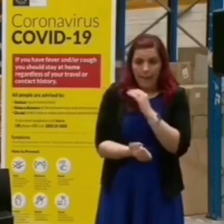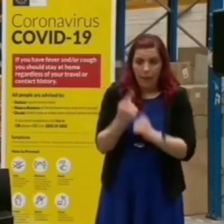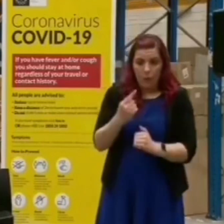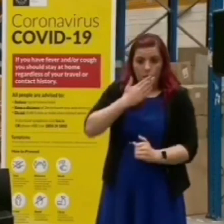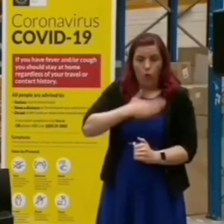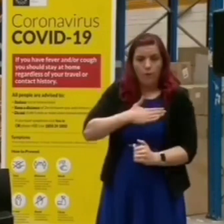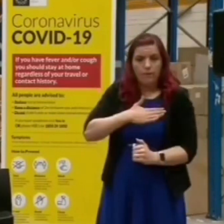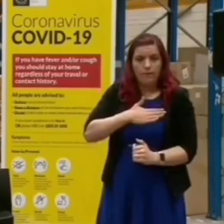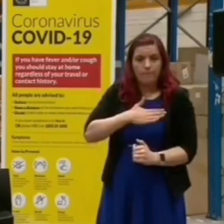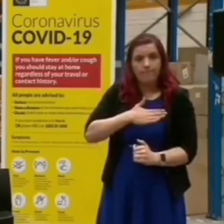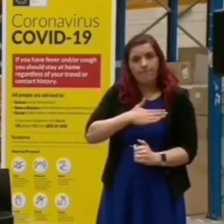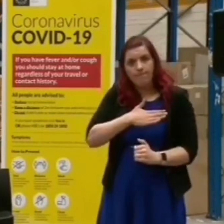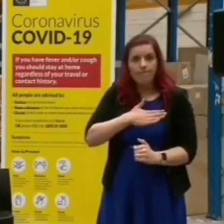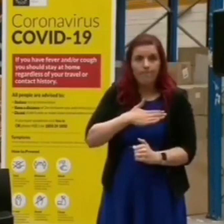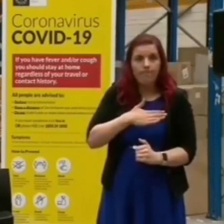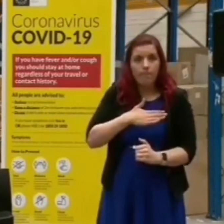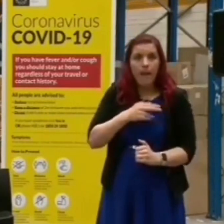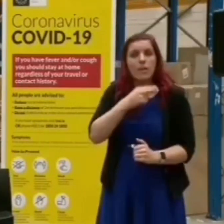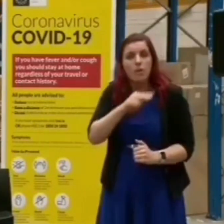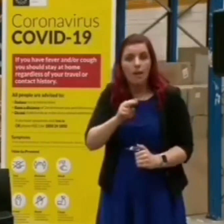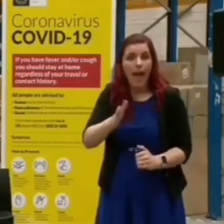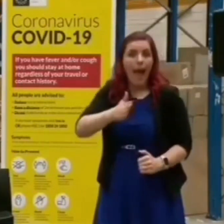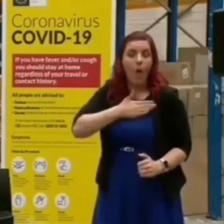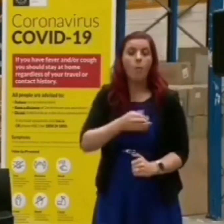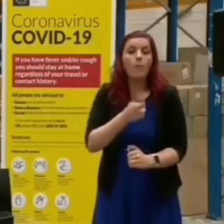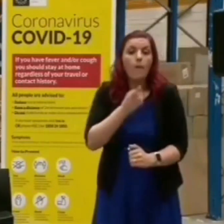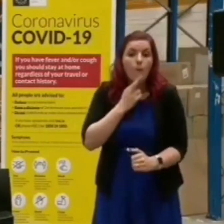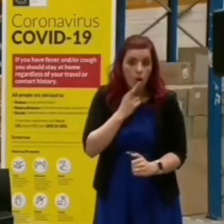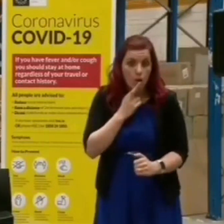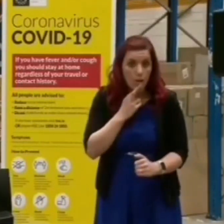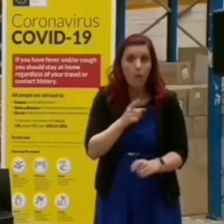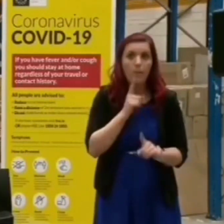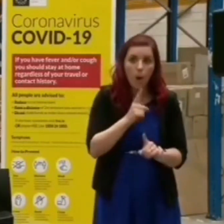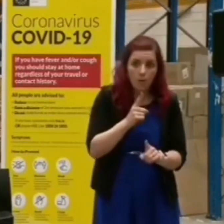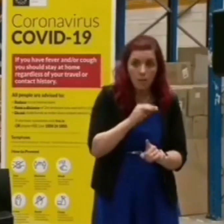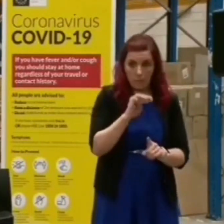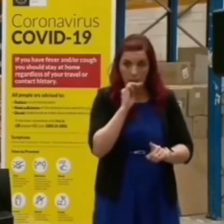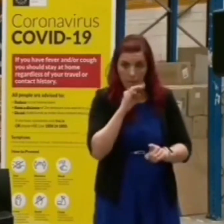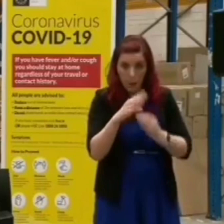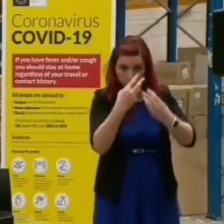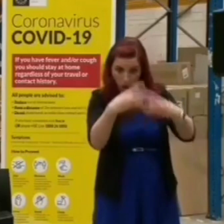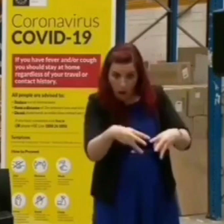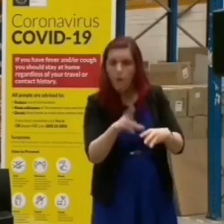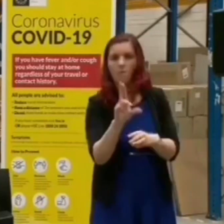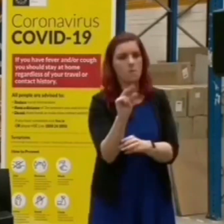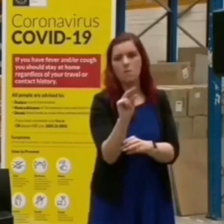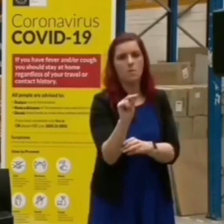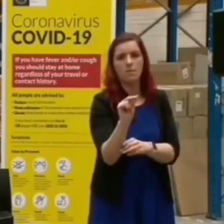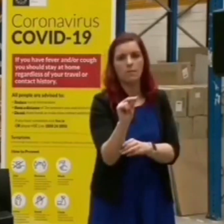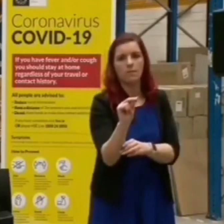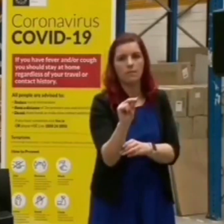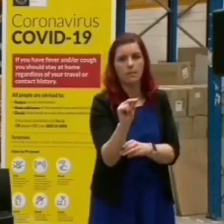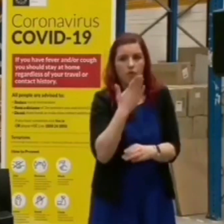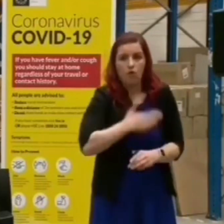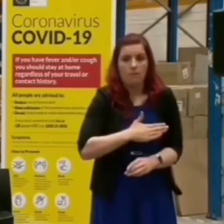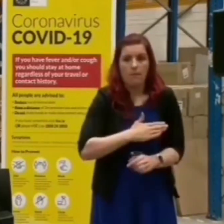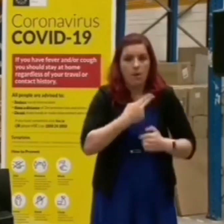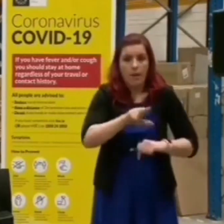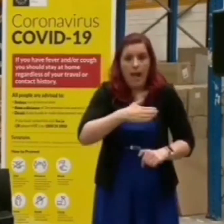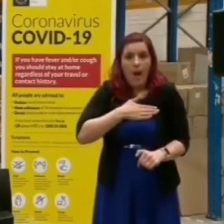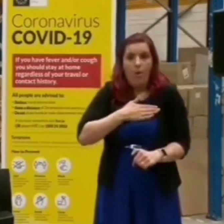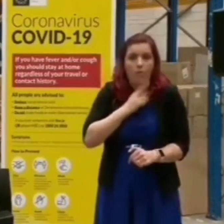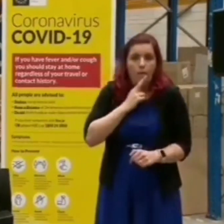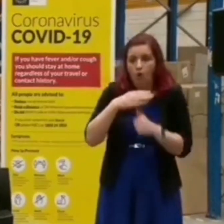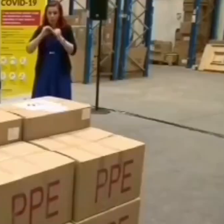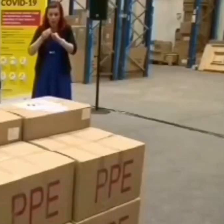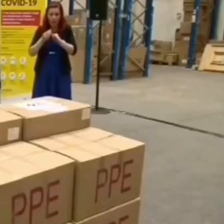issue is that it's not our preferred product doesn't necessarily mean that there's anything that the product may not be a preferred product in other